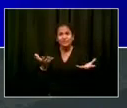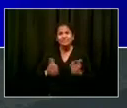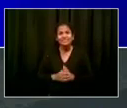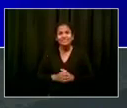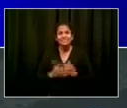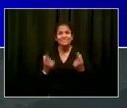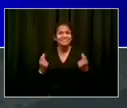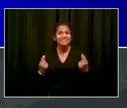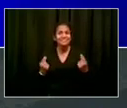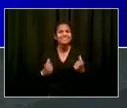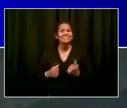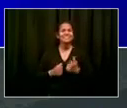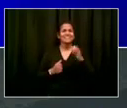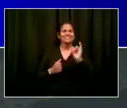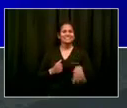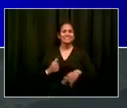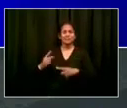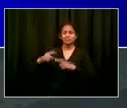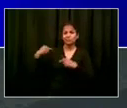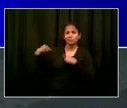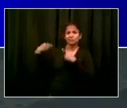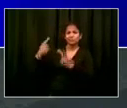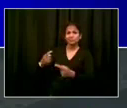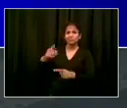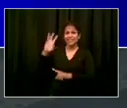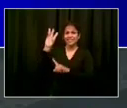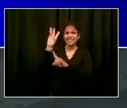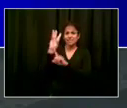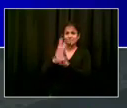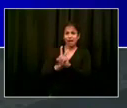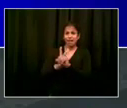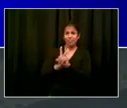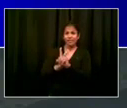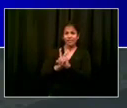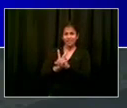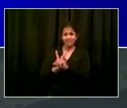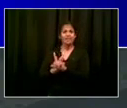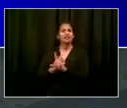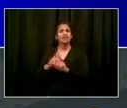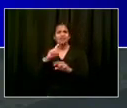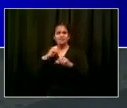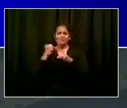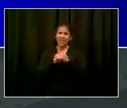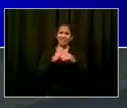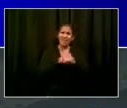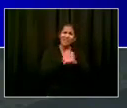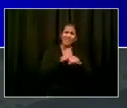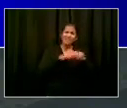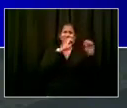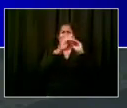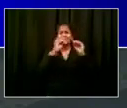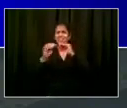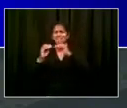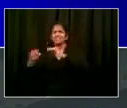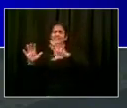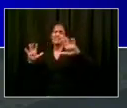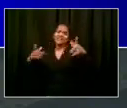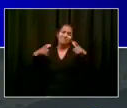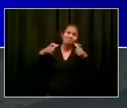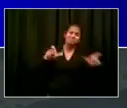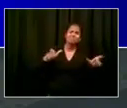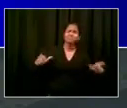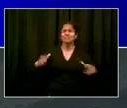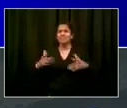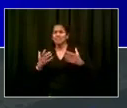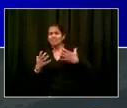fought back the coronavirus, one of the most essential elements of the whole strategy was also one of the simplest,